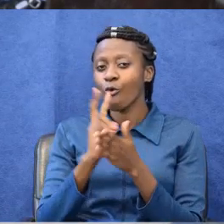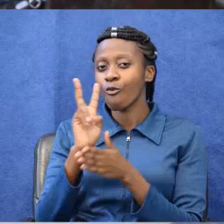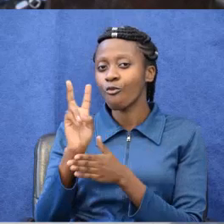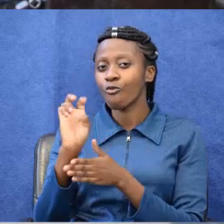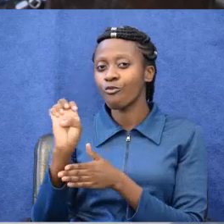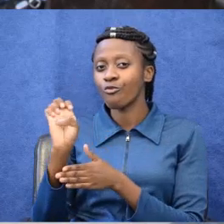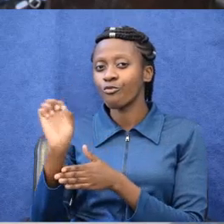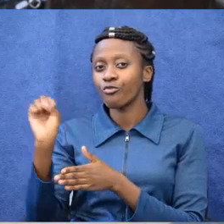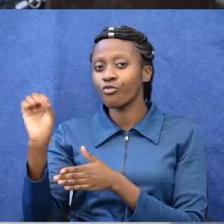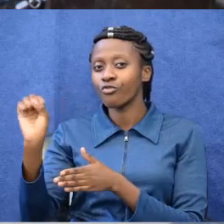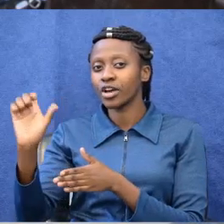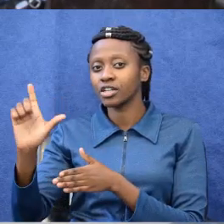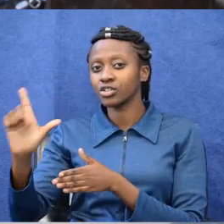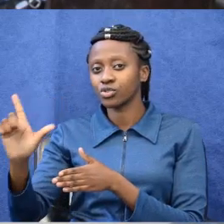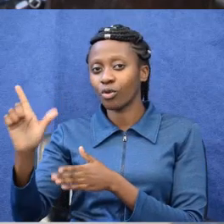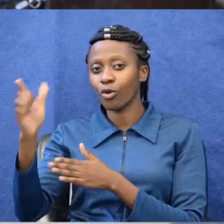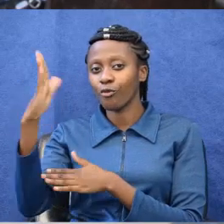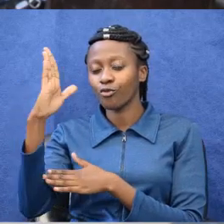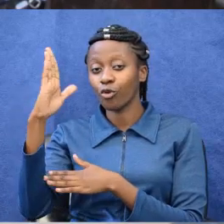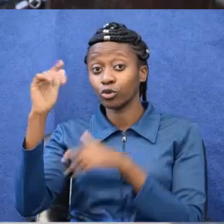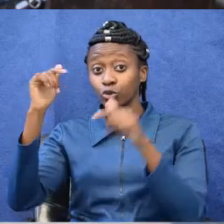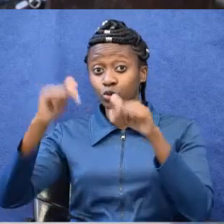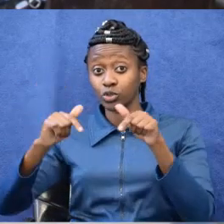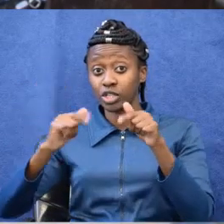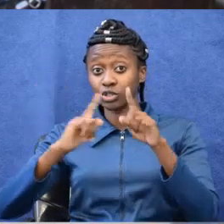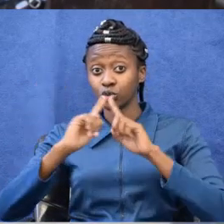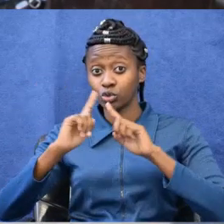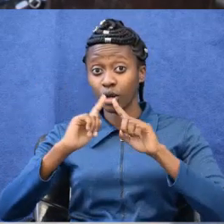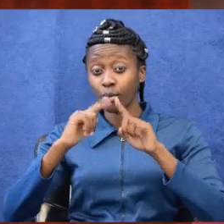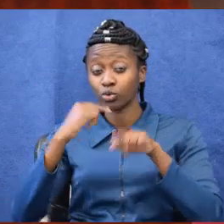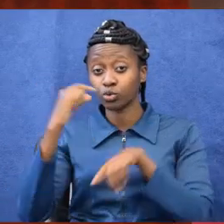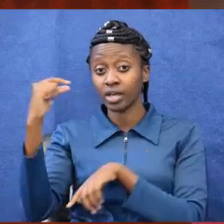today, our lesson is about Gideon.